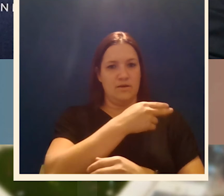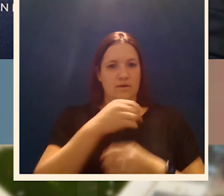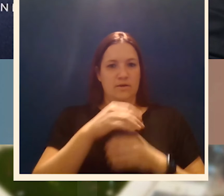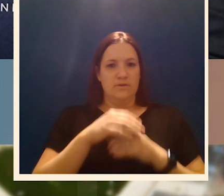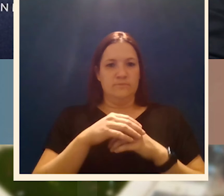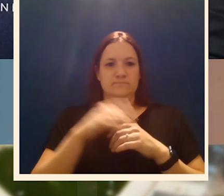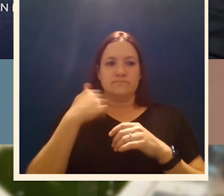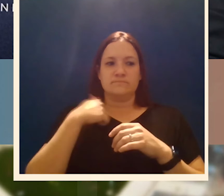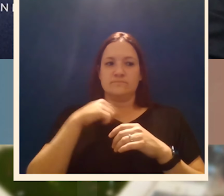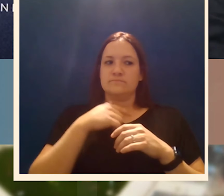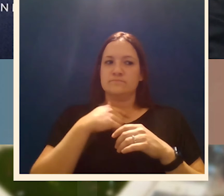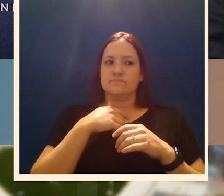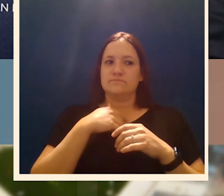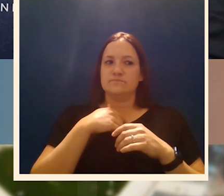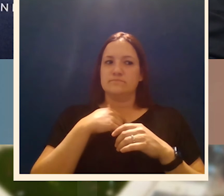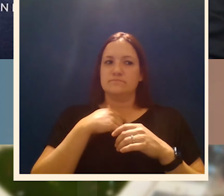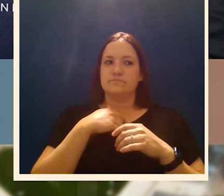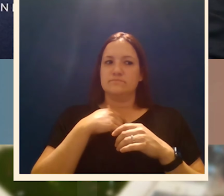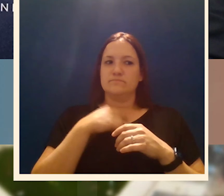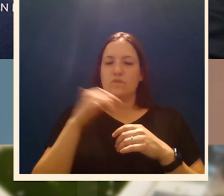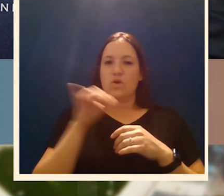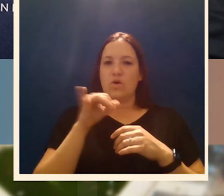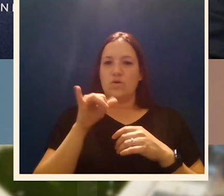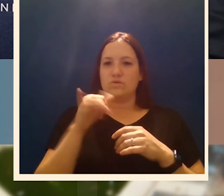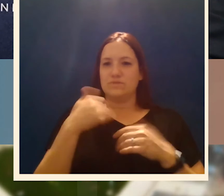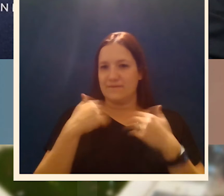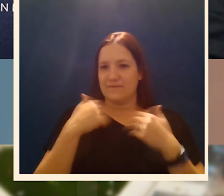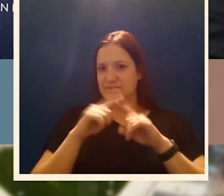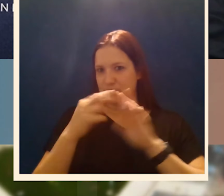there's an agency, it's actually the federal